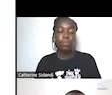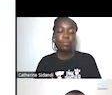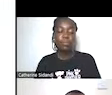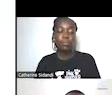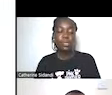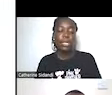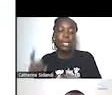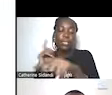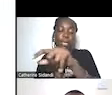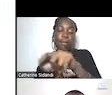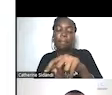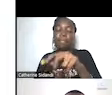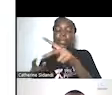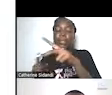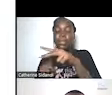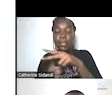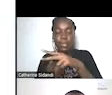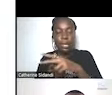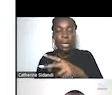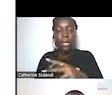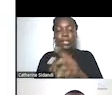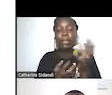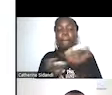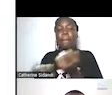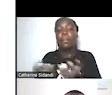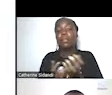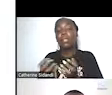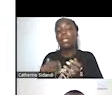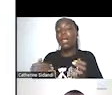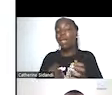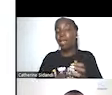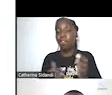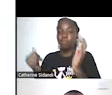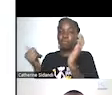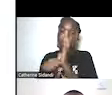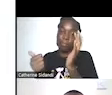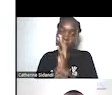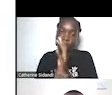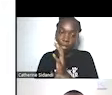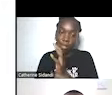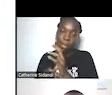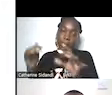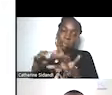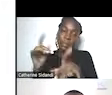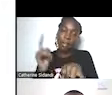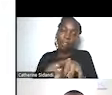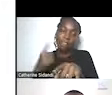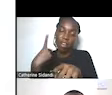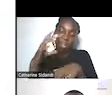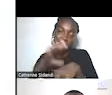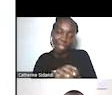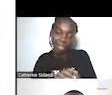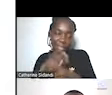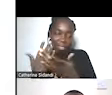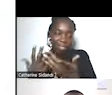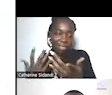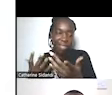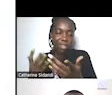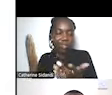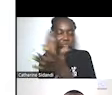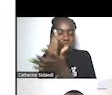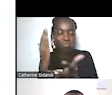indulging myself in business analytics, I had a problem in terms of getting to convince people that this thing is really good